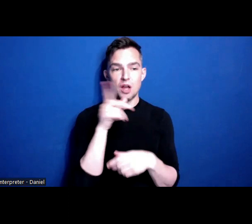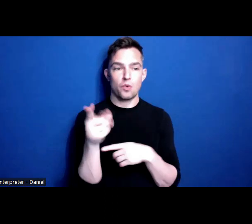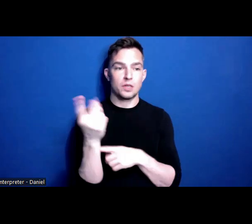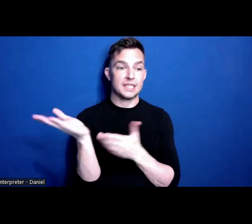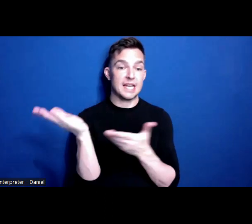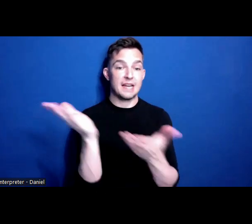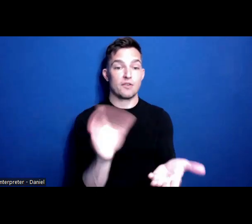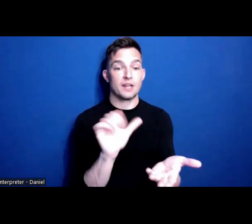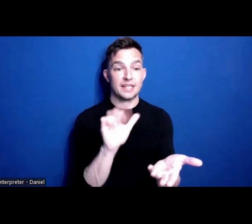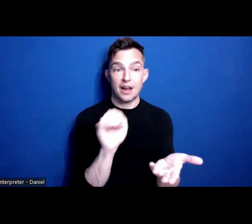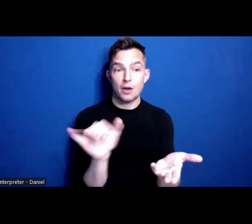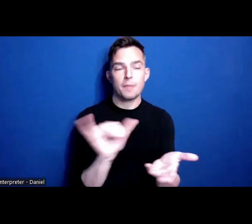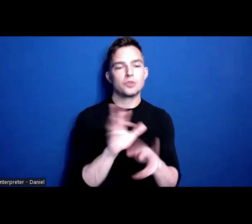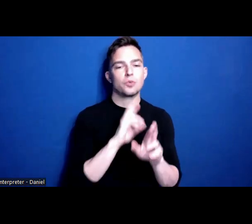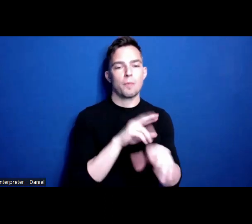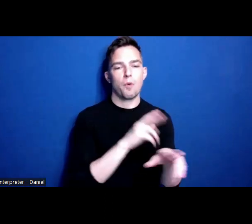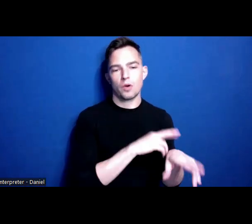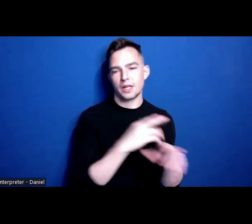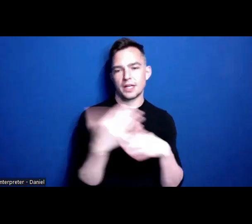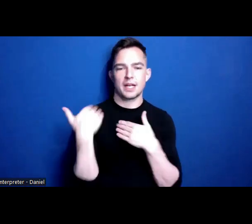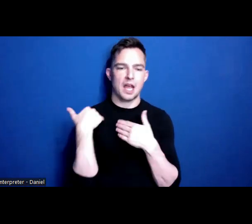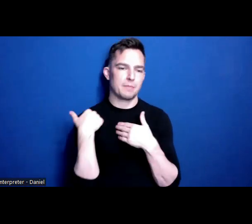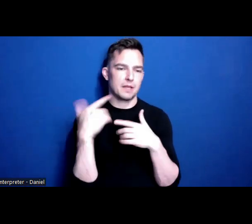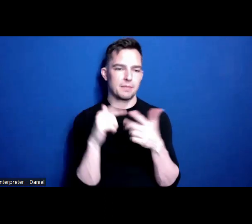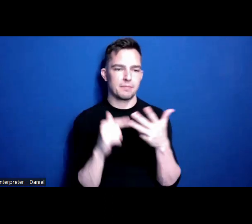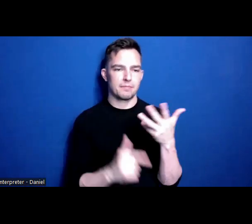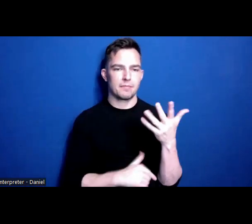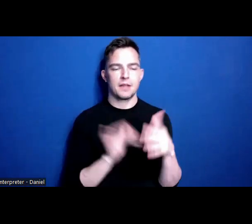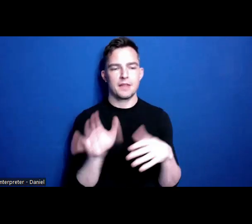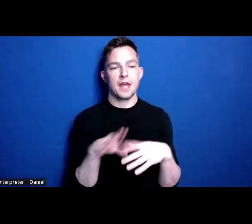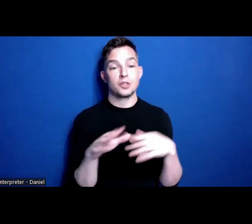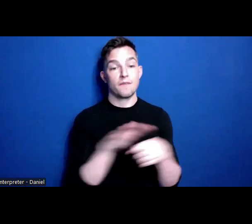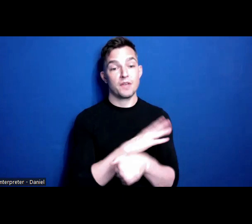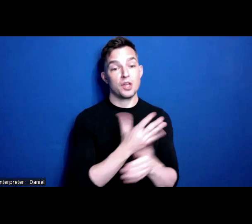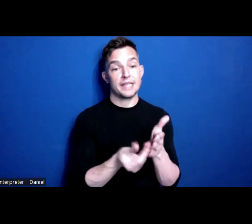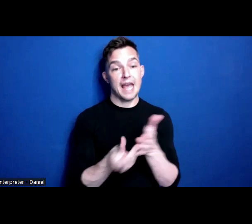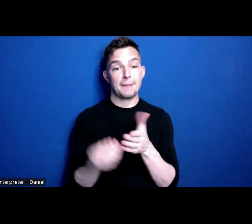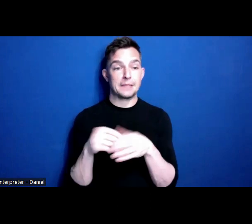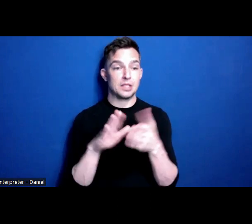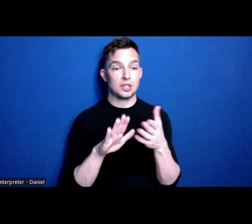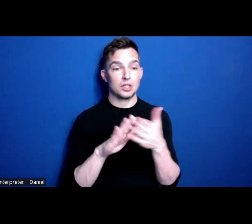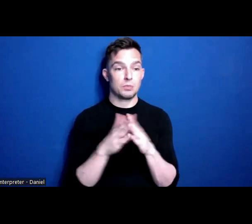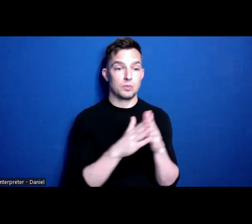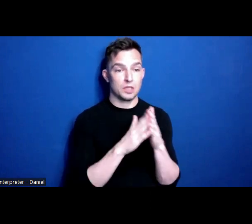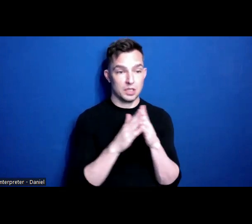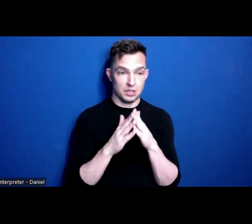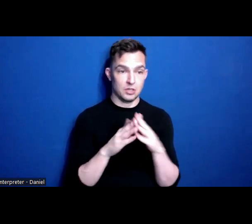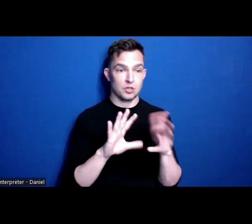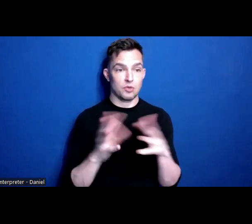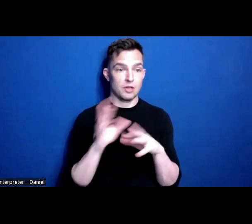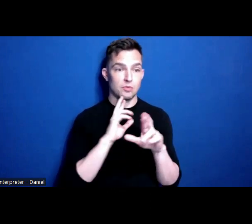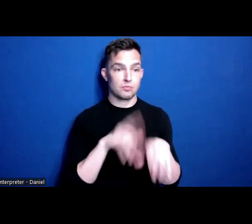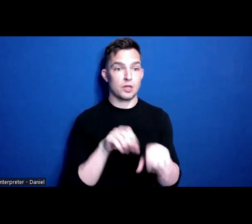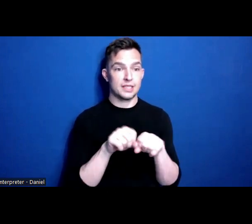of care, but also reporting and accountability. To fill the gaps in the community crisis response system, we are looking at